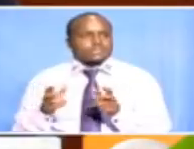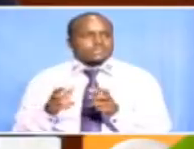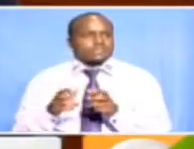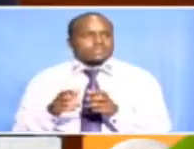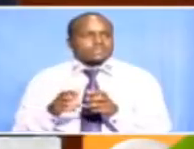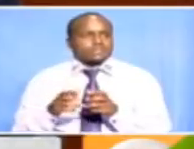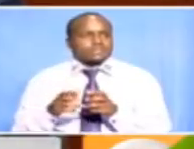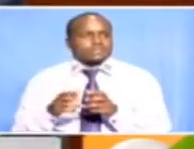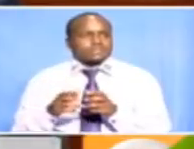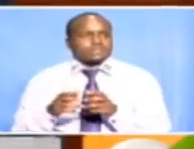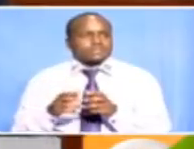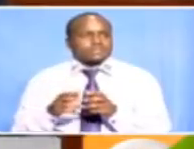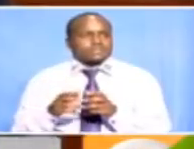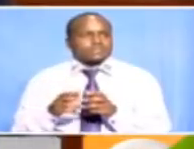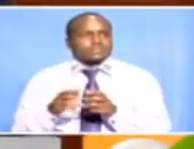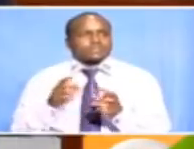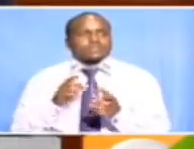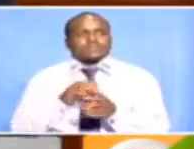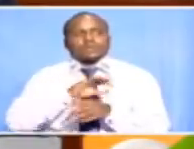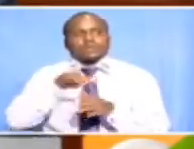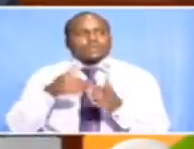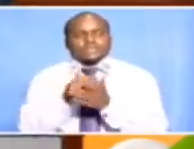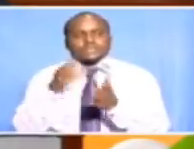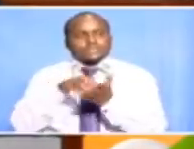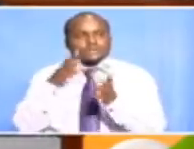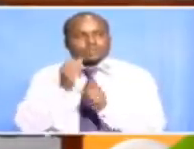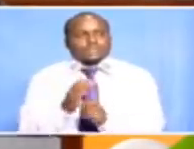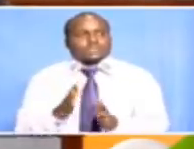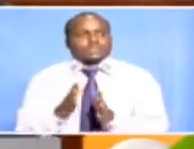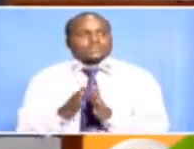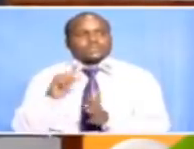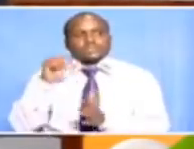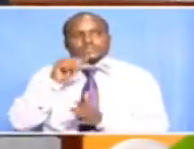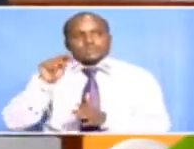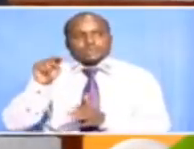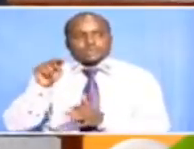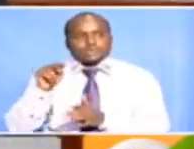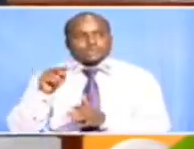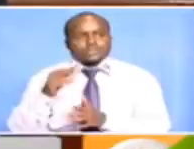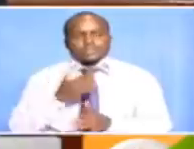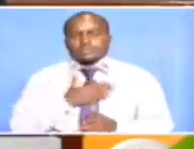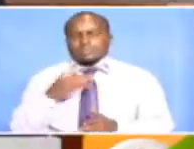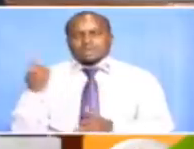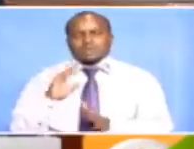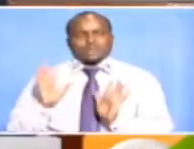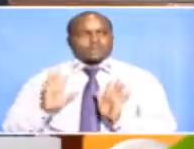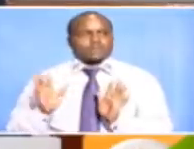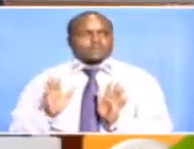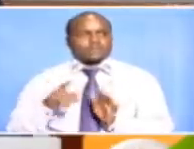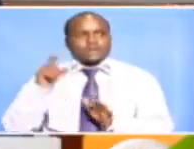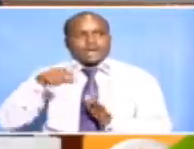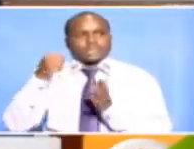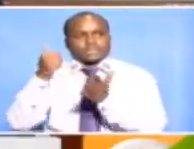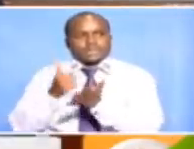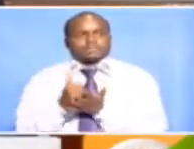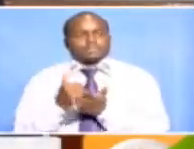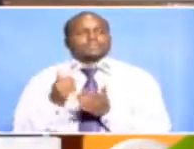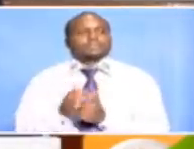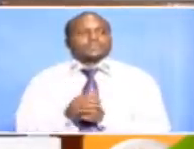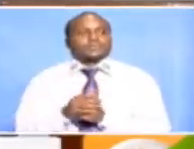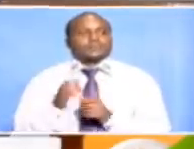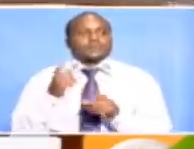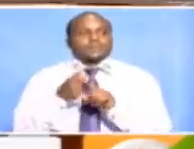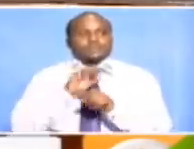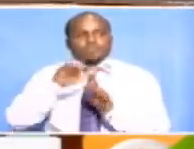all the gynecologists, all the stakeholders. Nairobi does not belong to Sonko. I need help from all